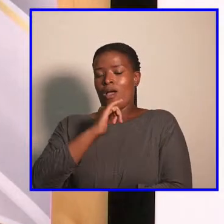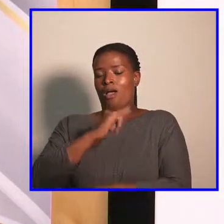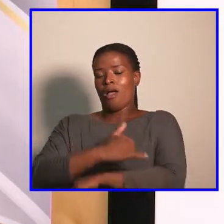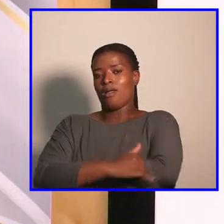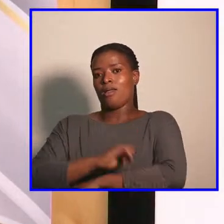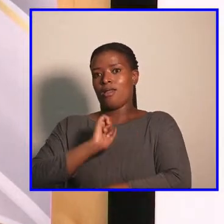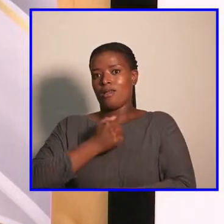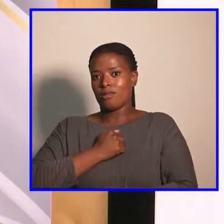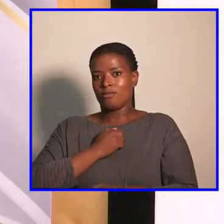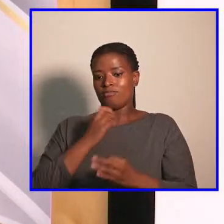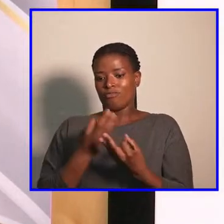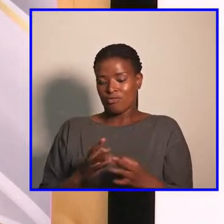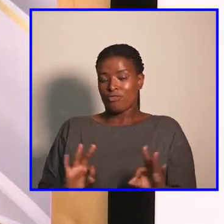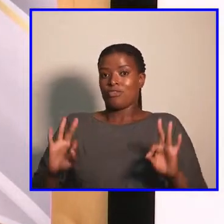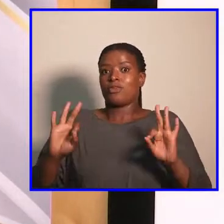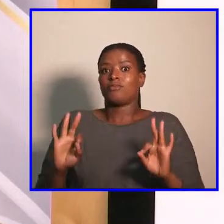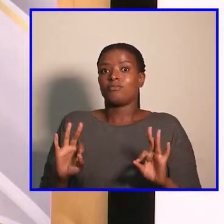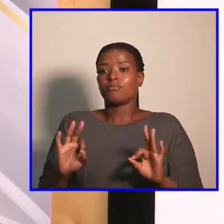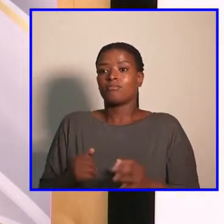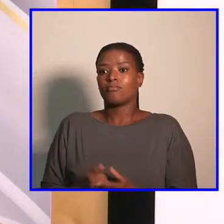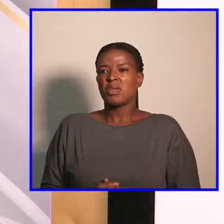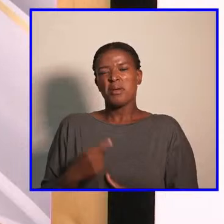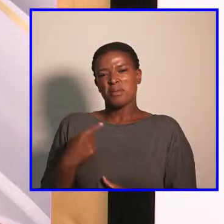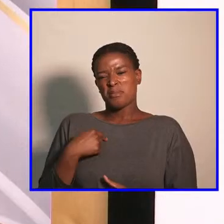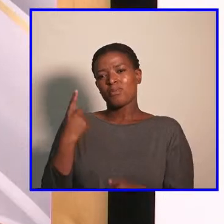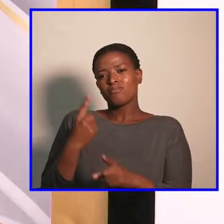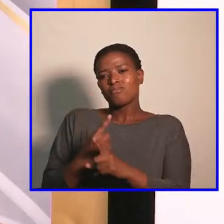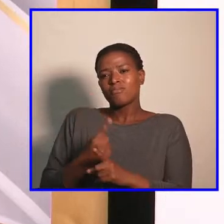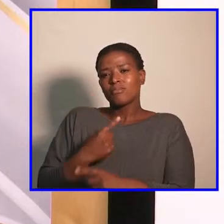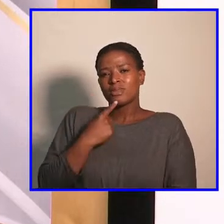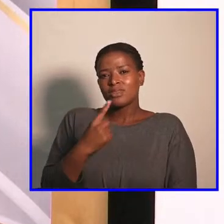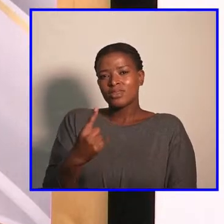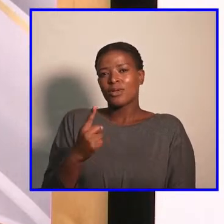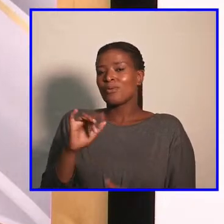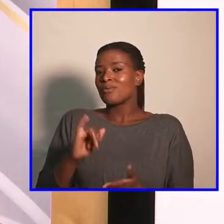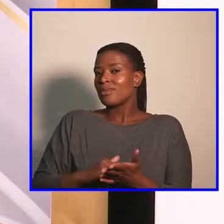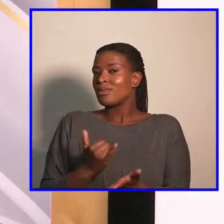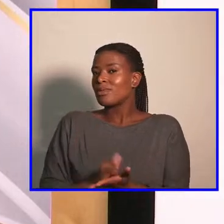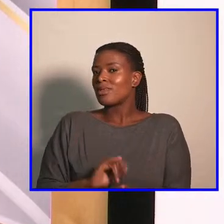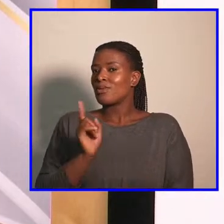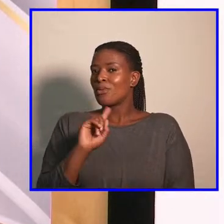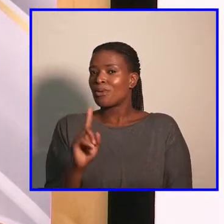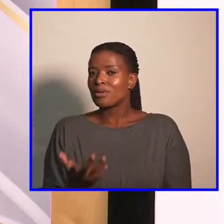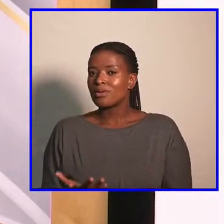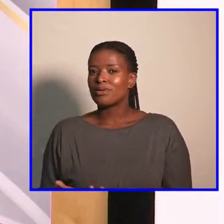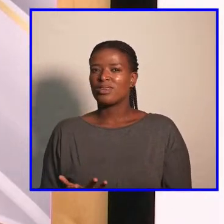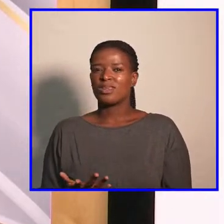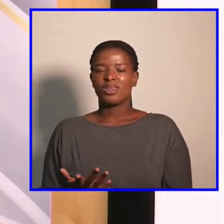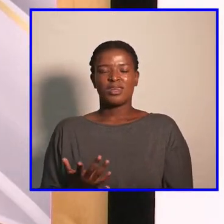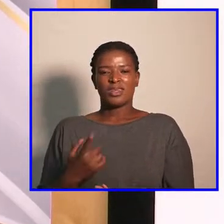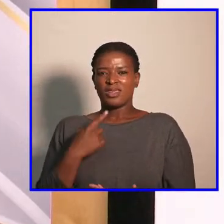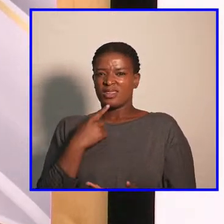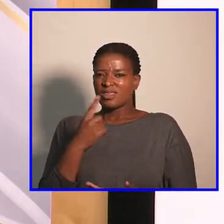I often say that we are filled with immense pride